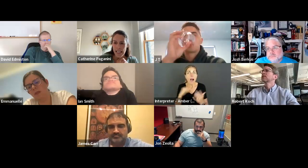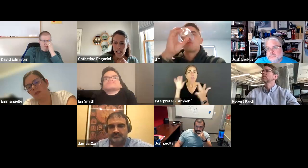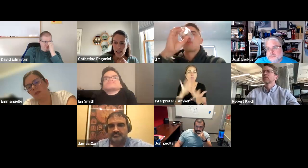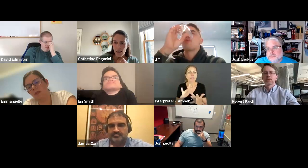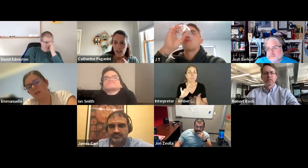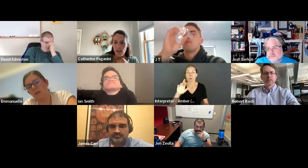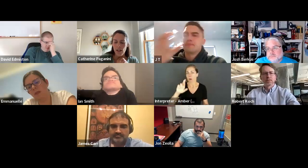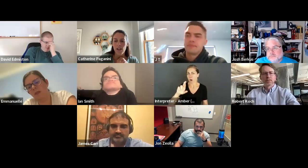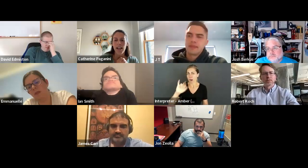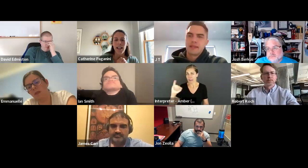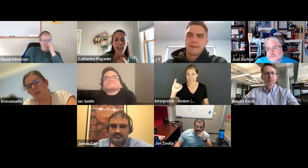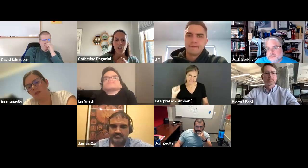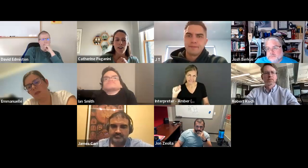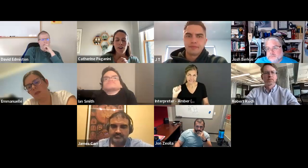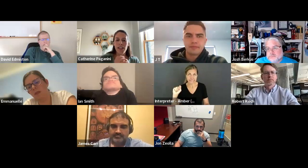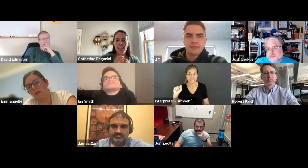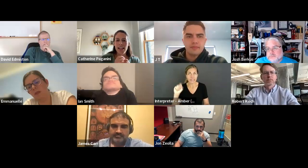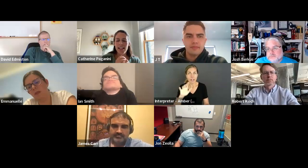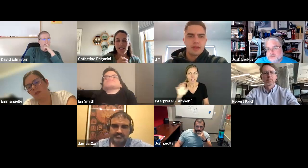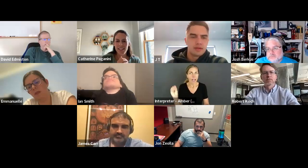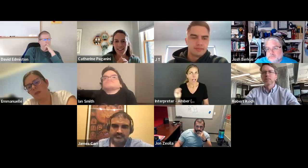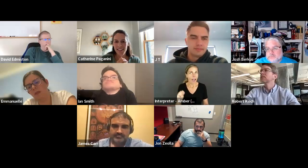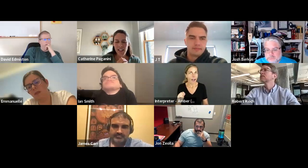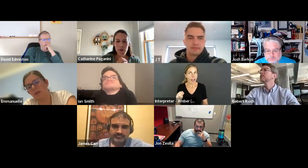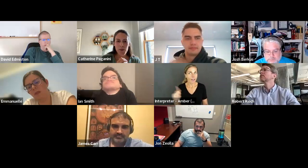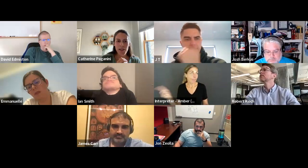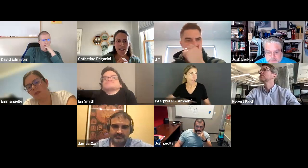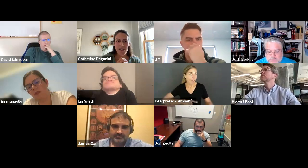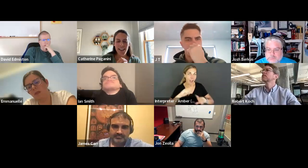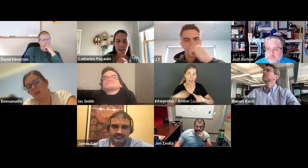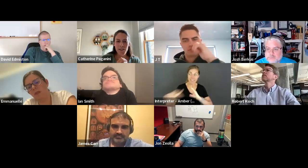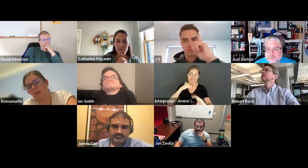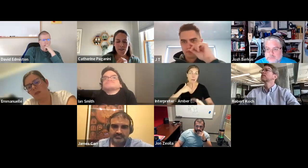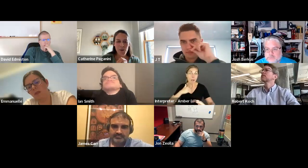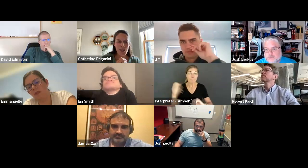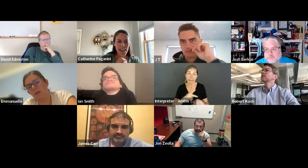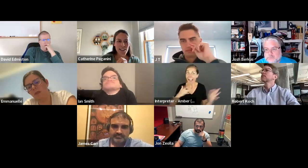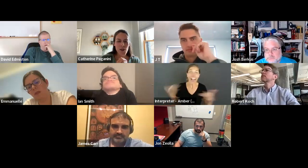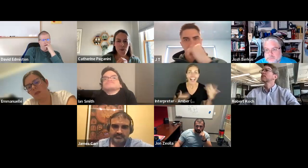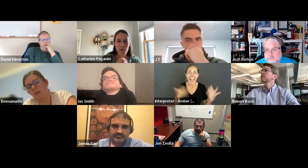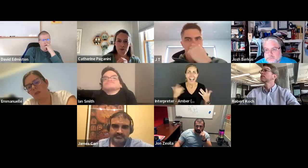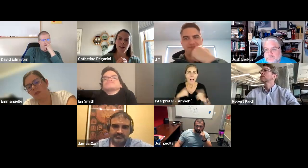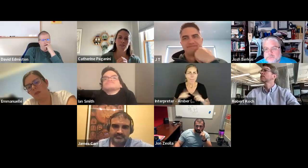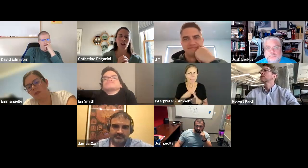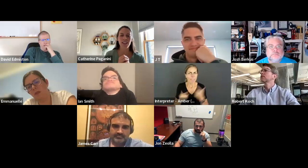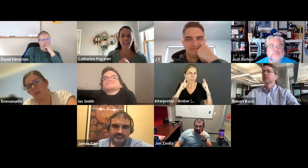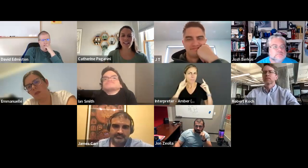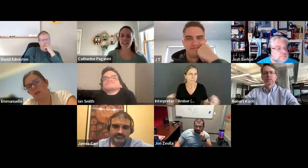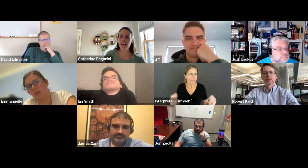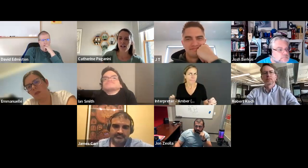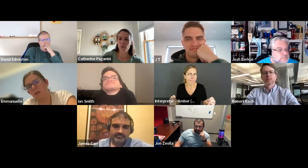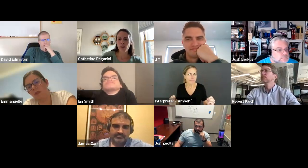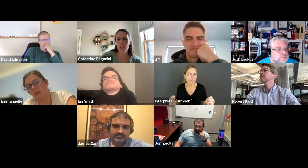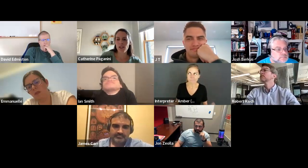RIT and got a very excited email, but then kind of it was dead. So I'm hoping because of the